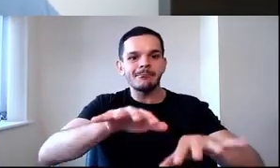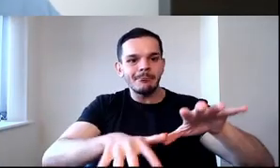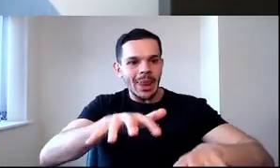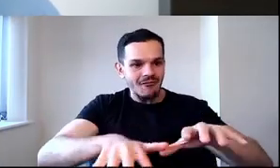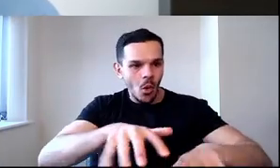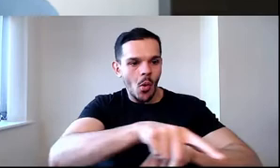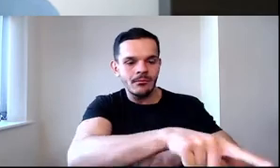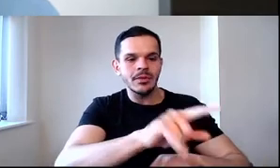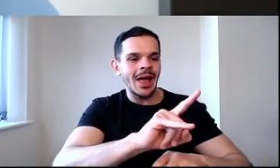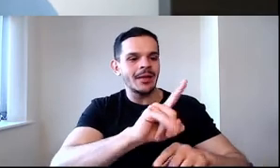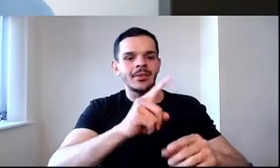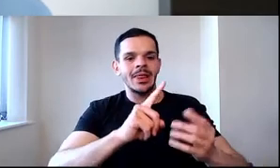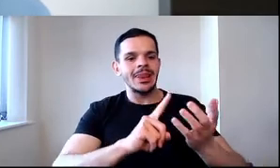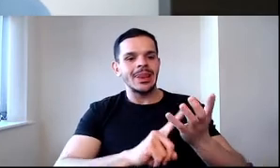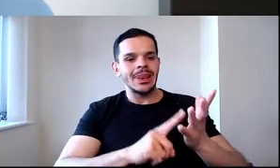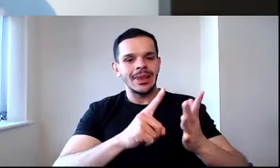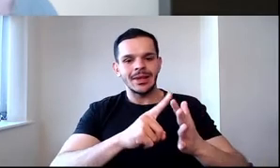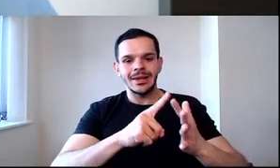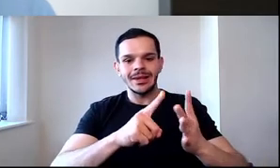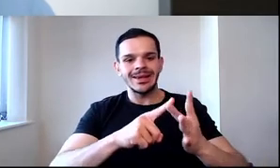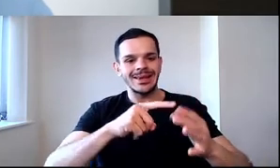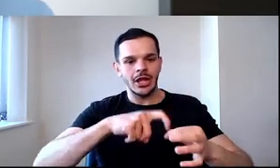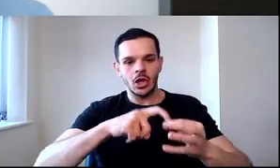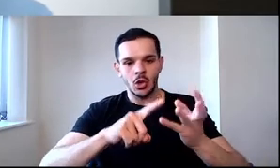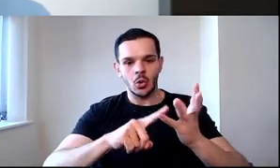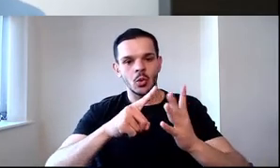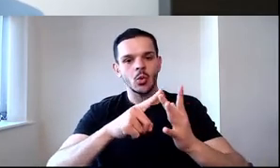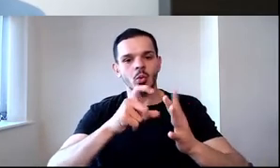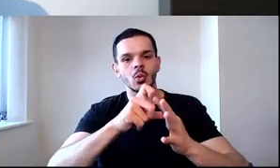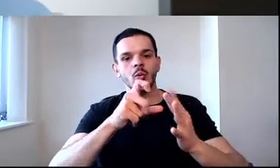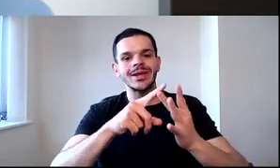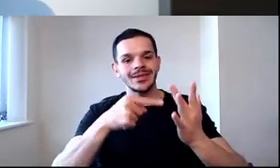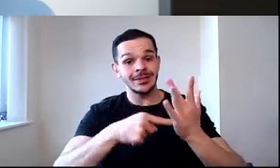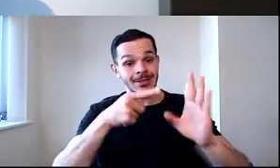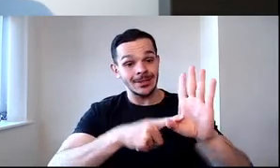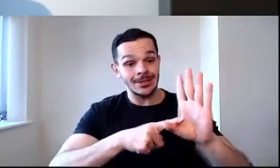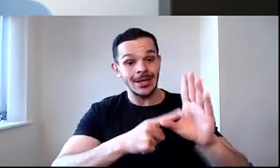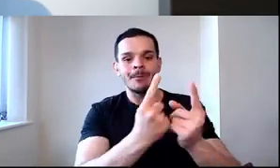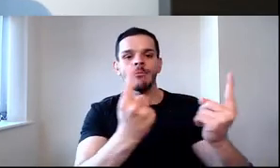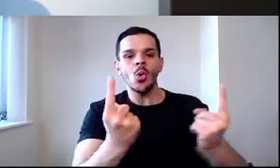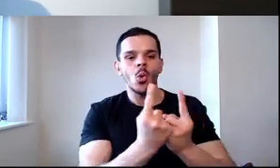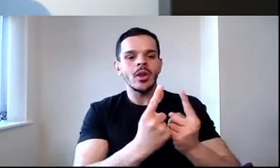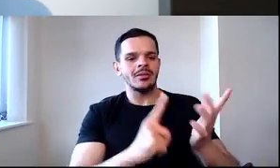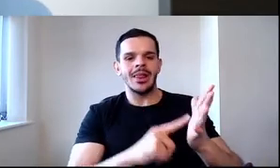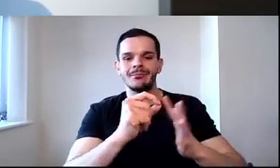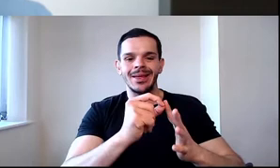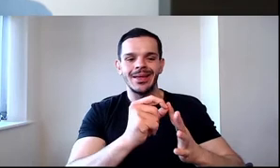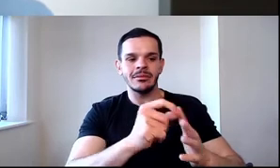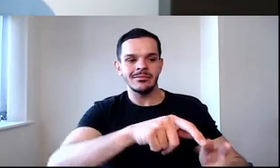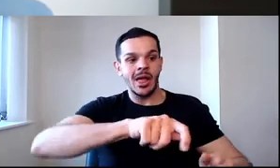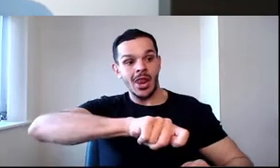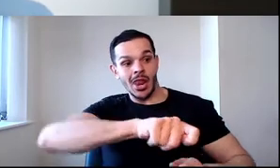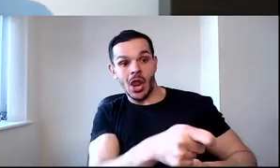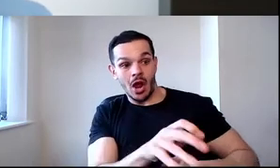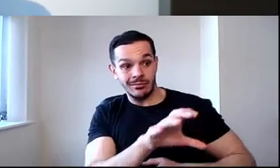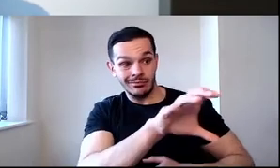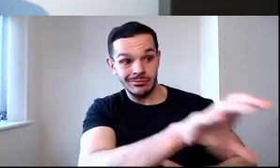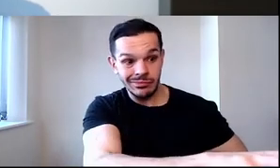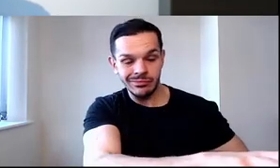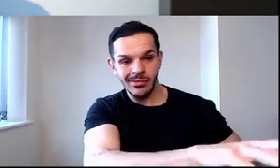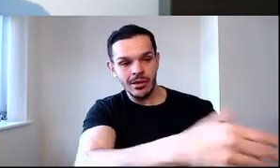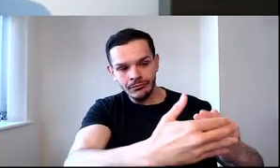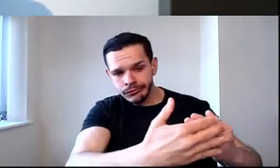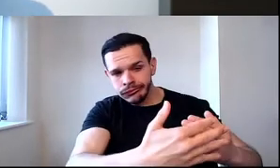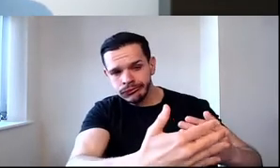a smart contract with funds, right? So they put it into this liquidity pool, they lock it up over a